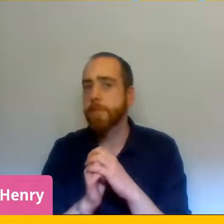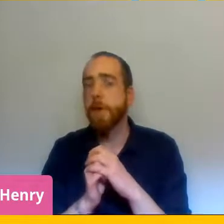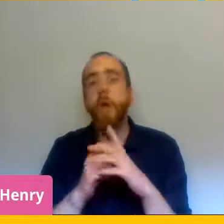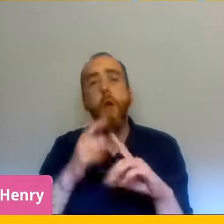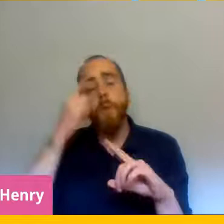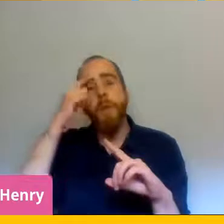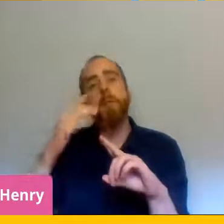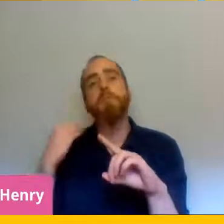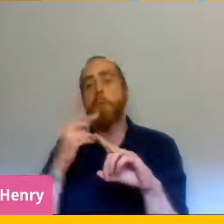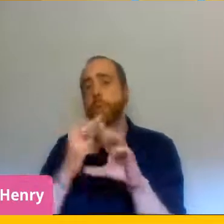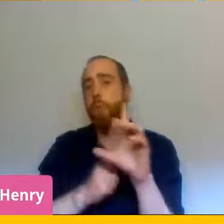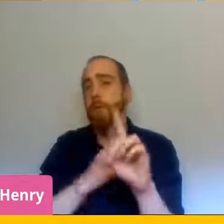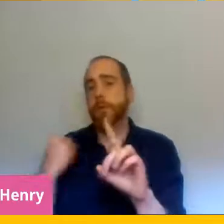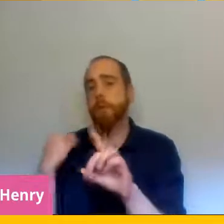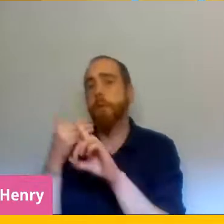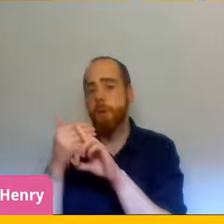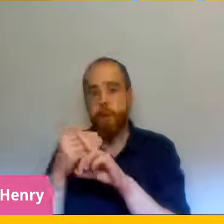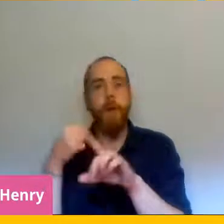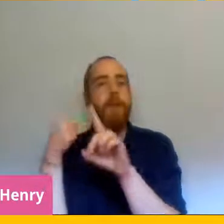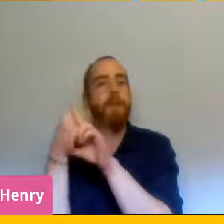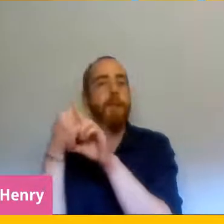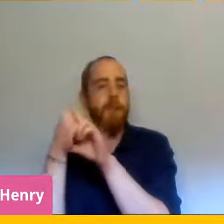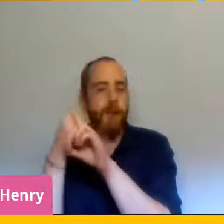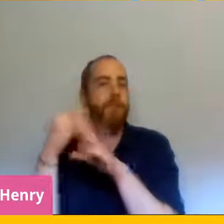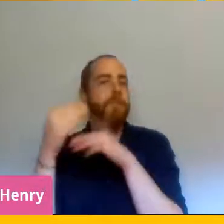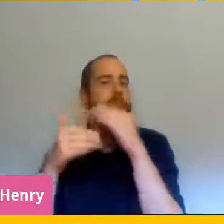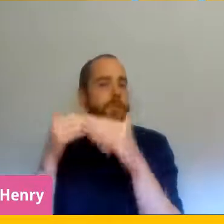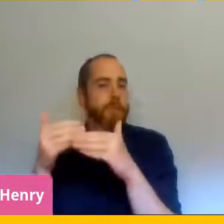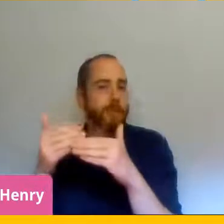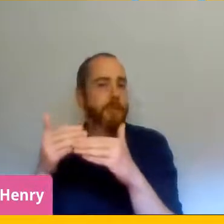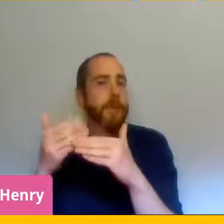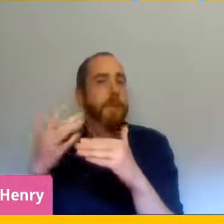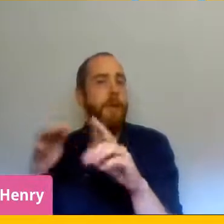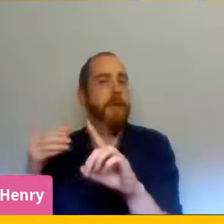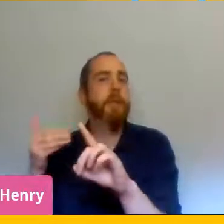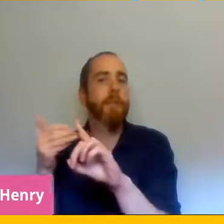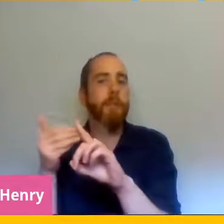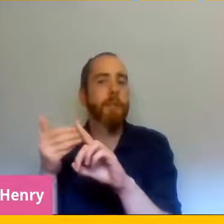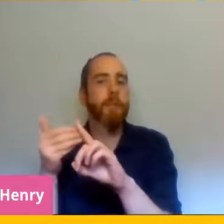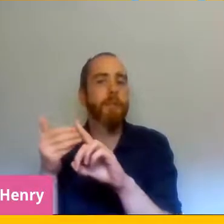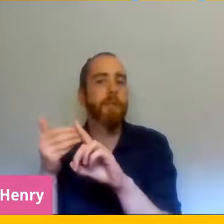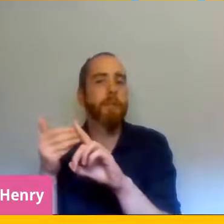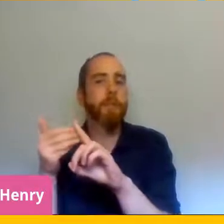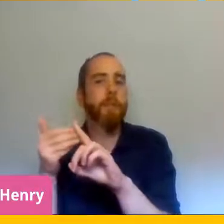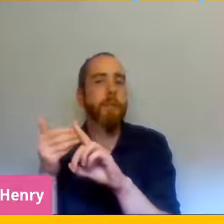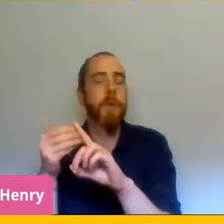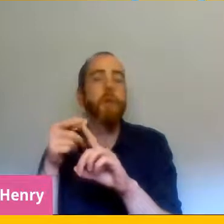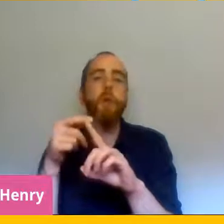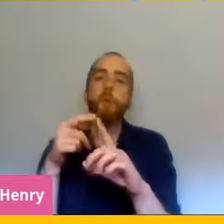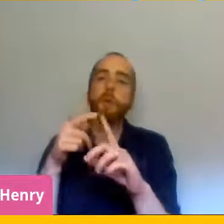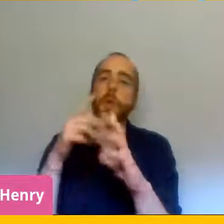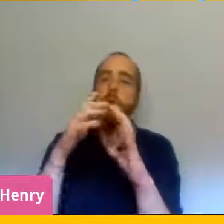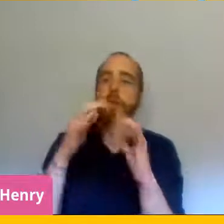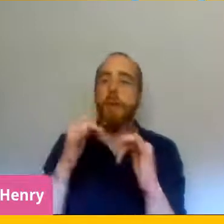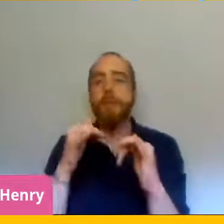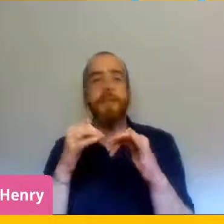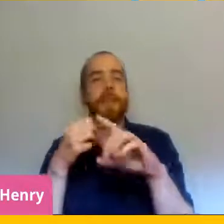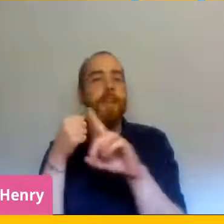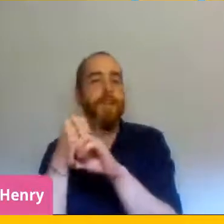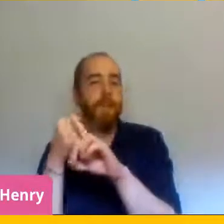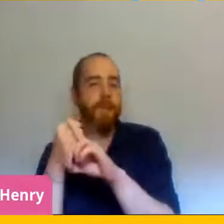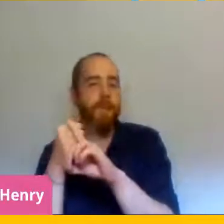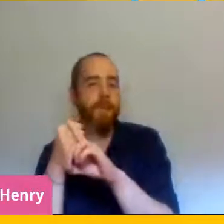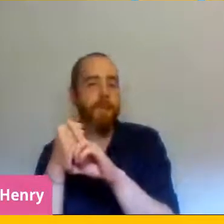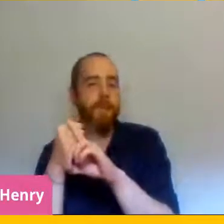thinking a lot about the campaign that we had about 3 years ago. We've been through massive crises, but the campaign we had about 3 years ago, which was called the